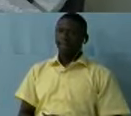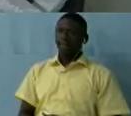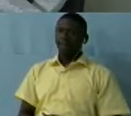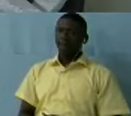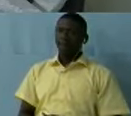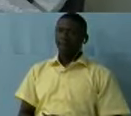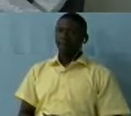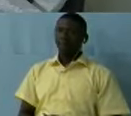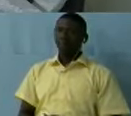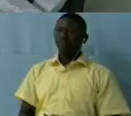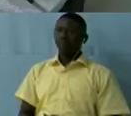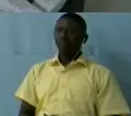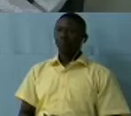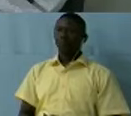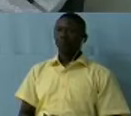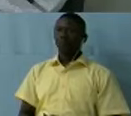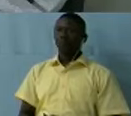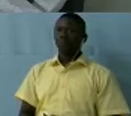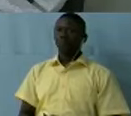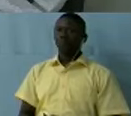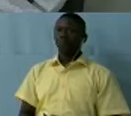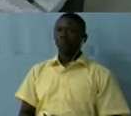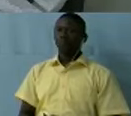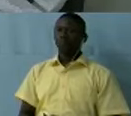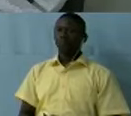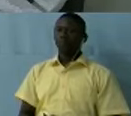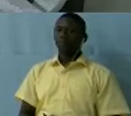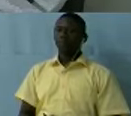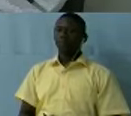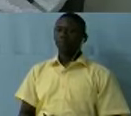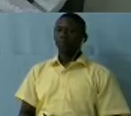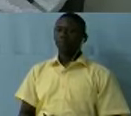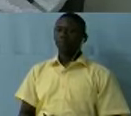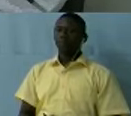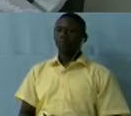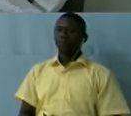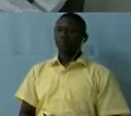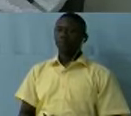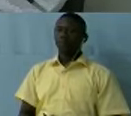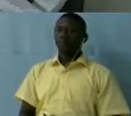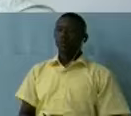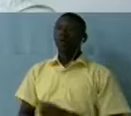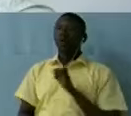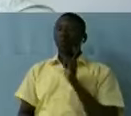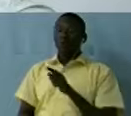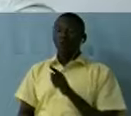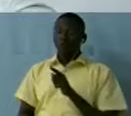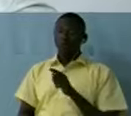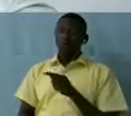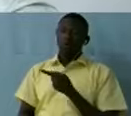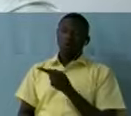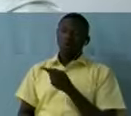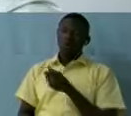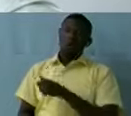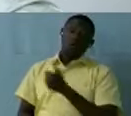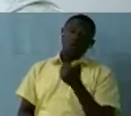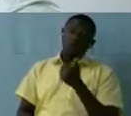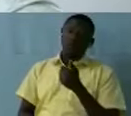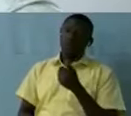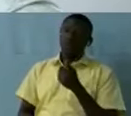molie men ya lonko ibe adia mo nyi kono. But for those cases that may in future be